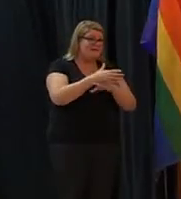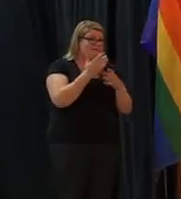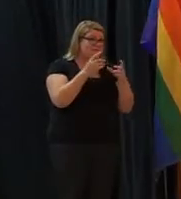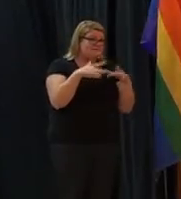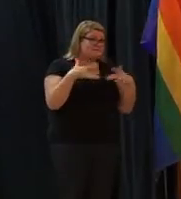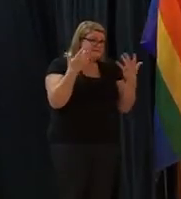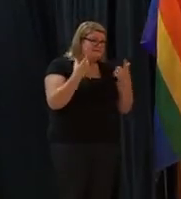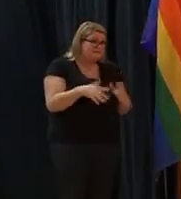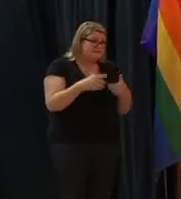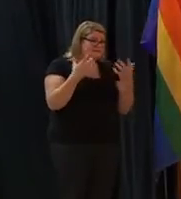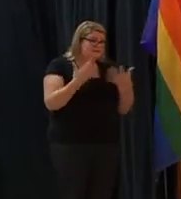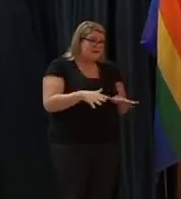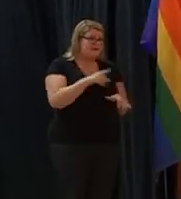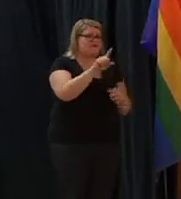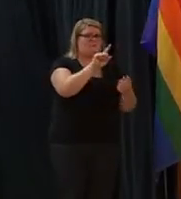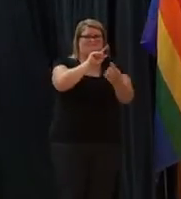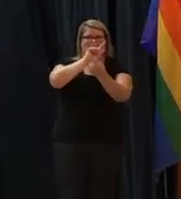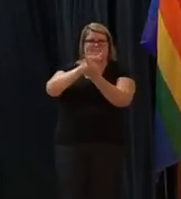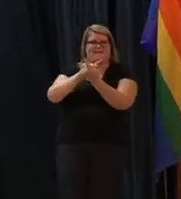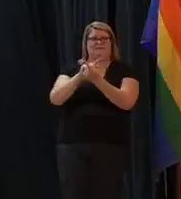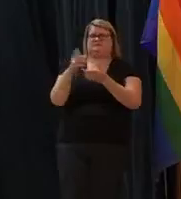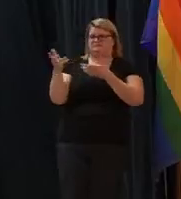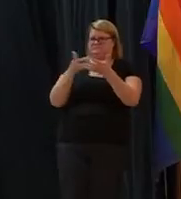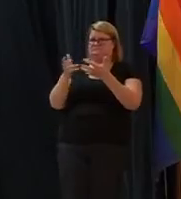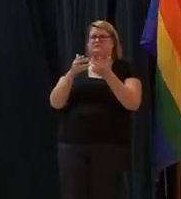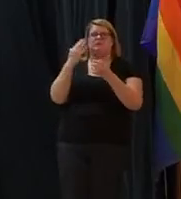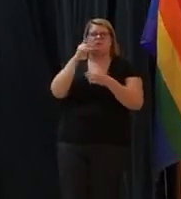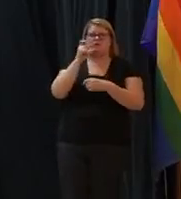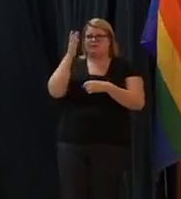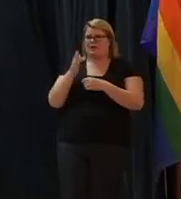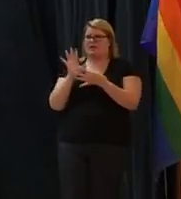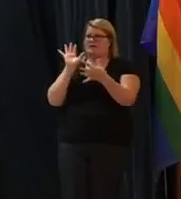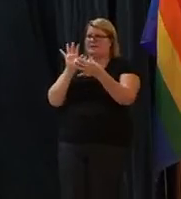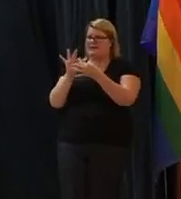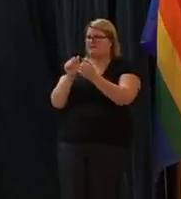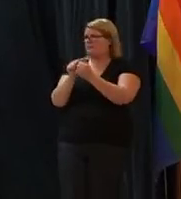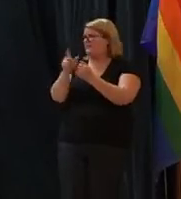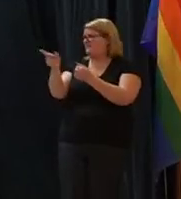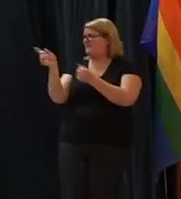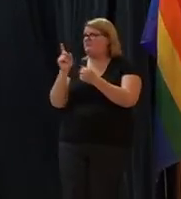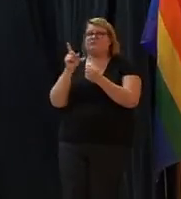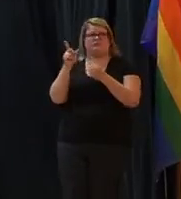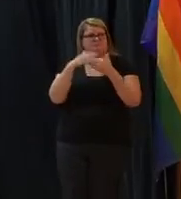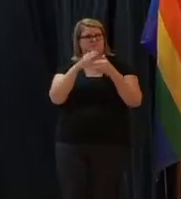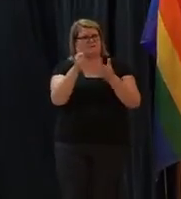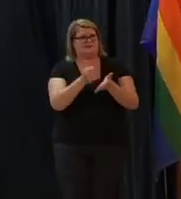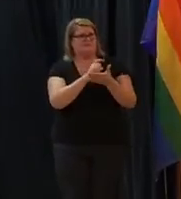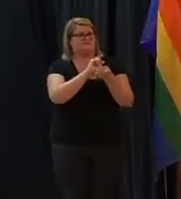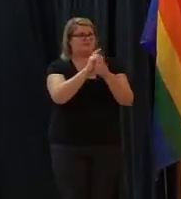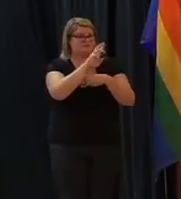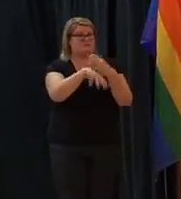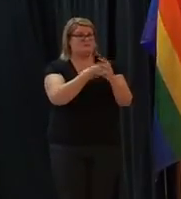diplomats. Meet them afterwards, engage with them, get to know them, make those connections so you too can help change the world.